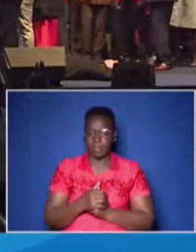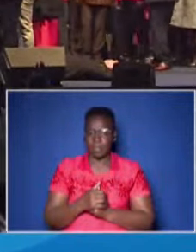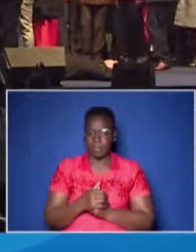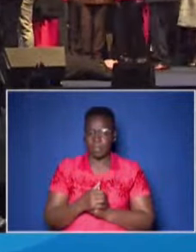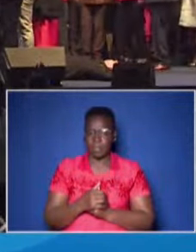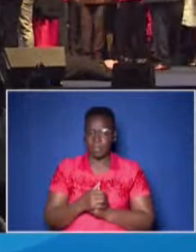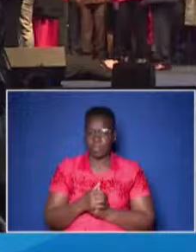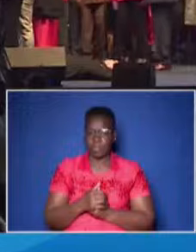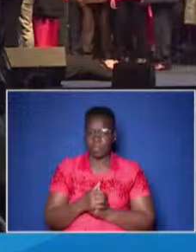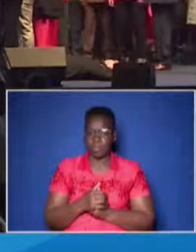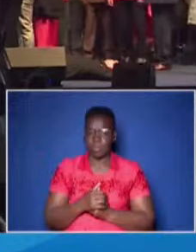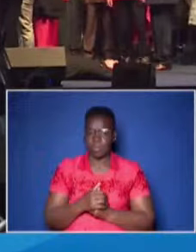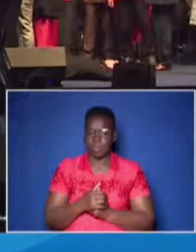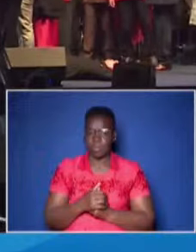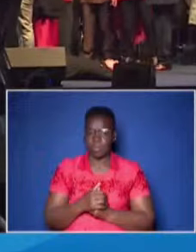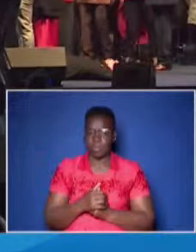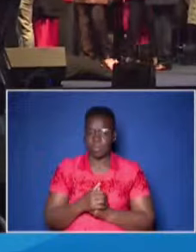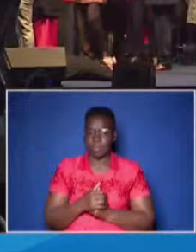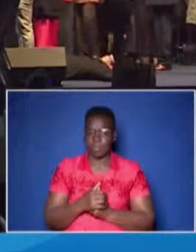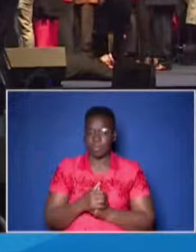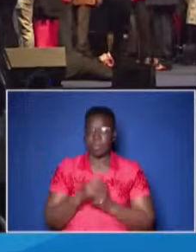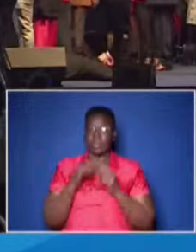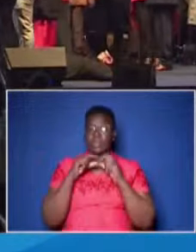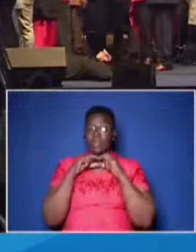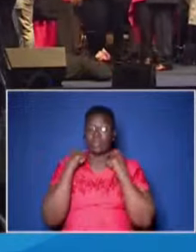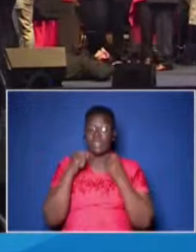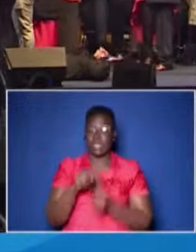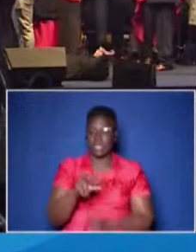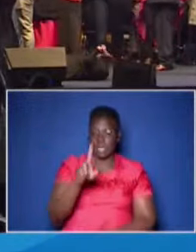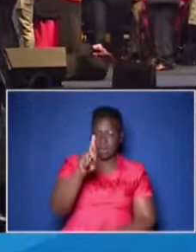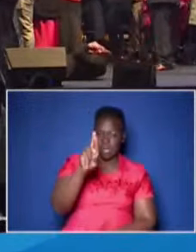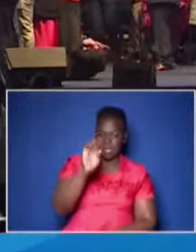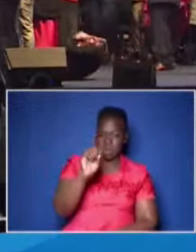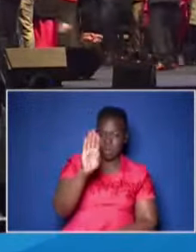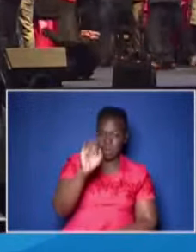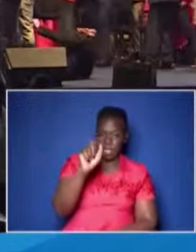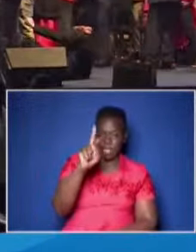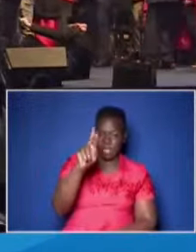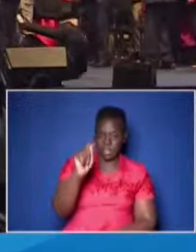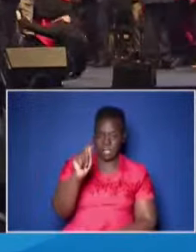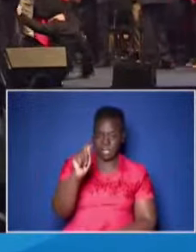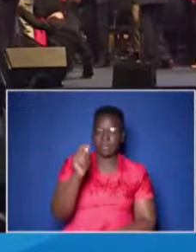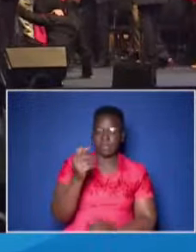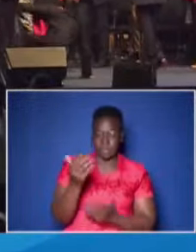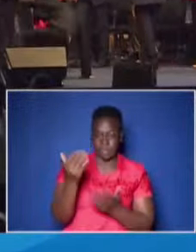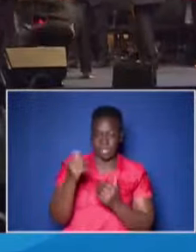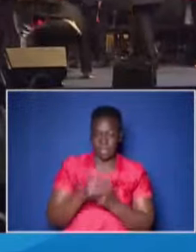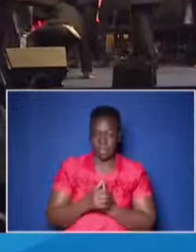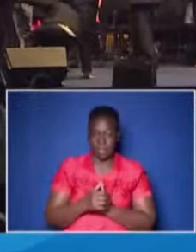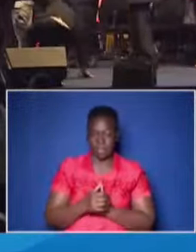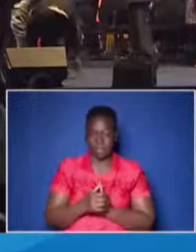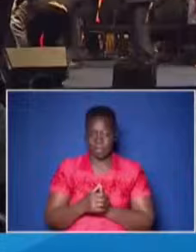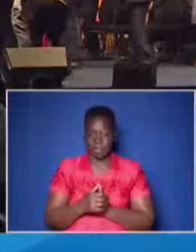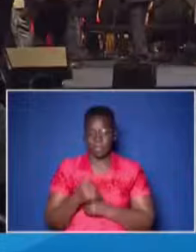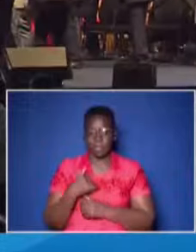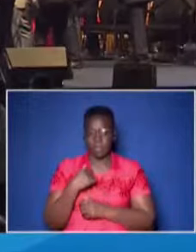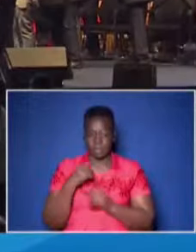please Pastor Robert come with me can I get down there